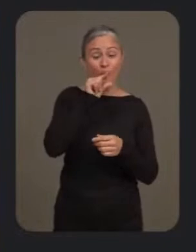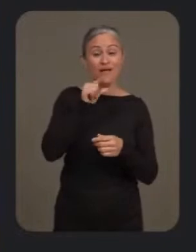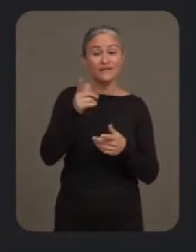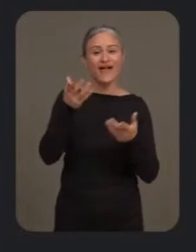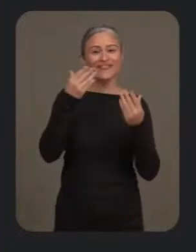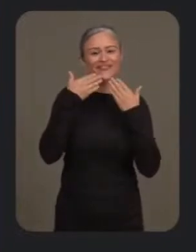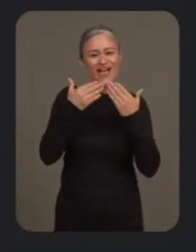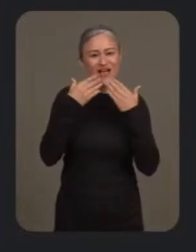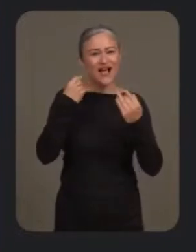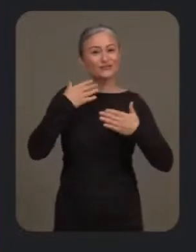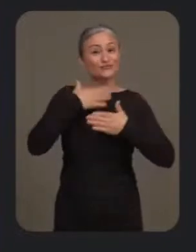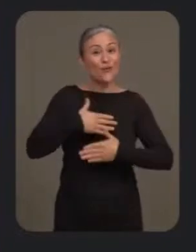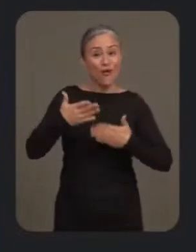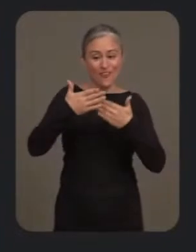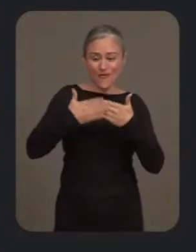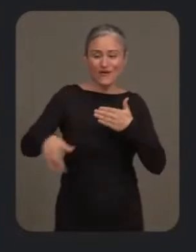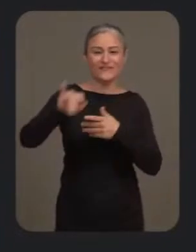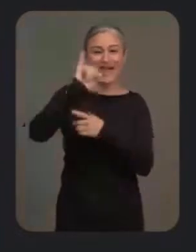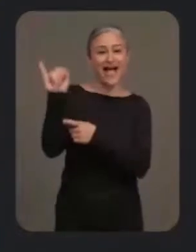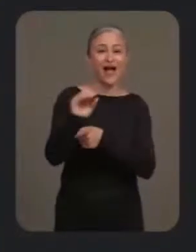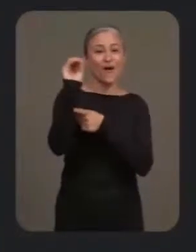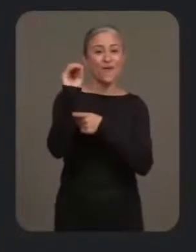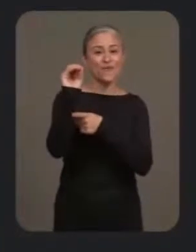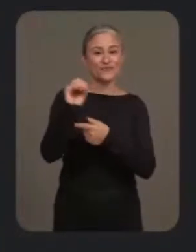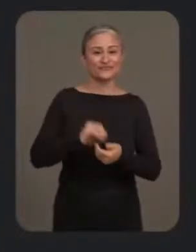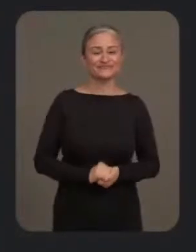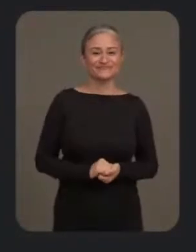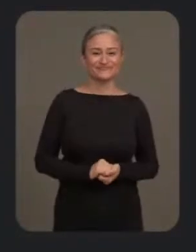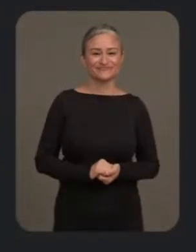you and enjoy the rest of I/O.